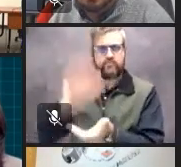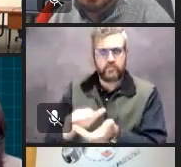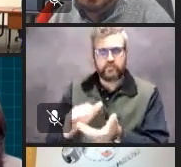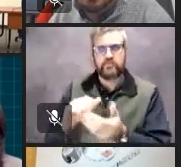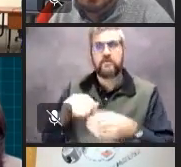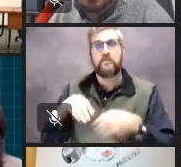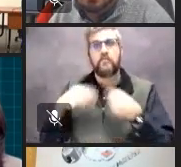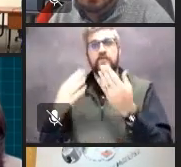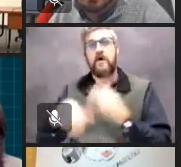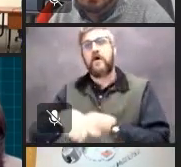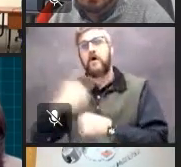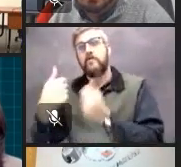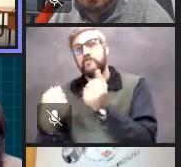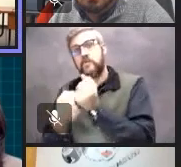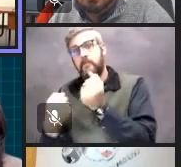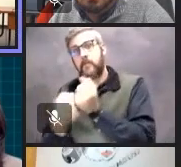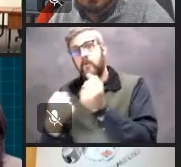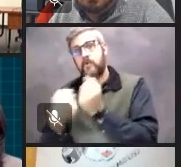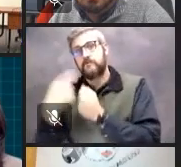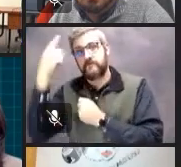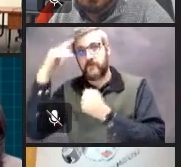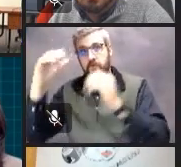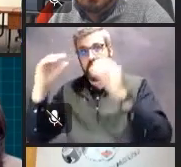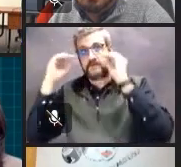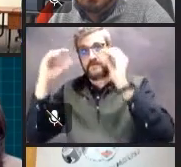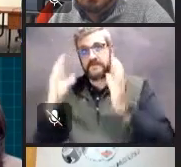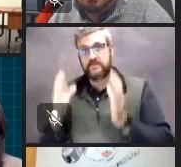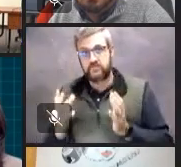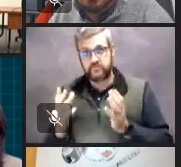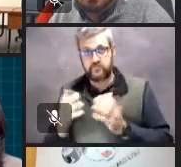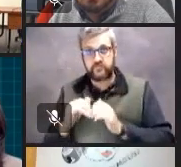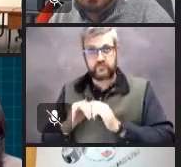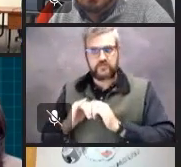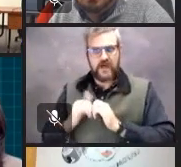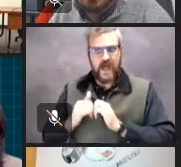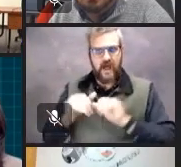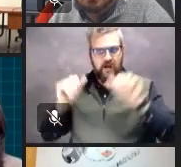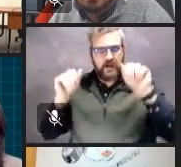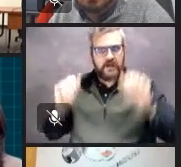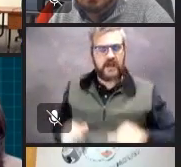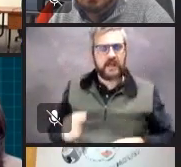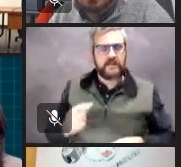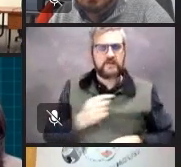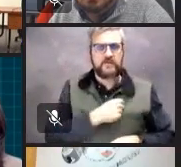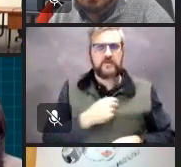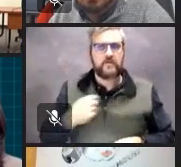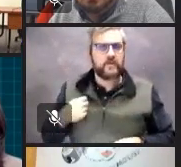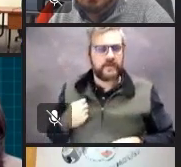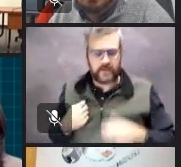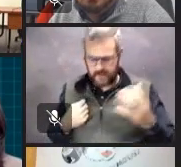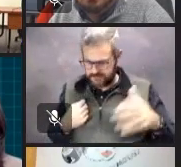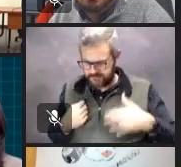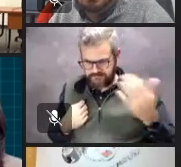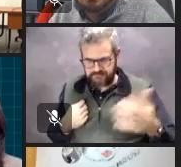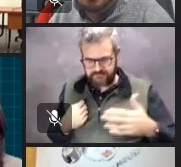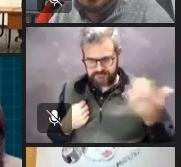supports to teachers, how can we look